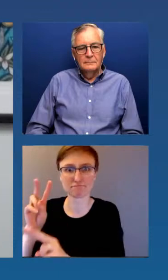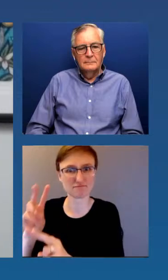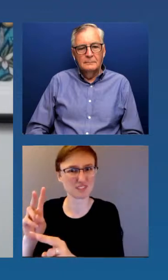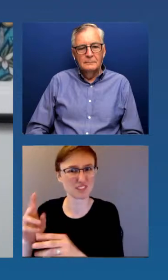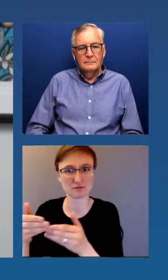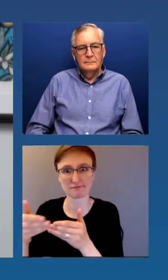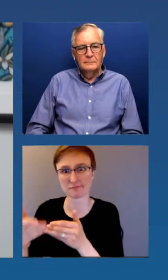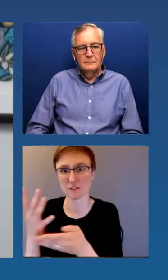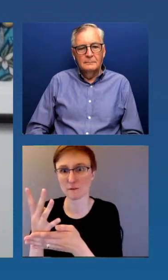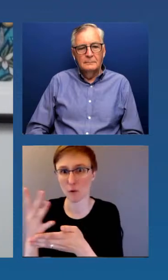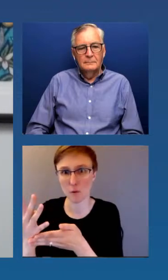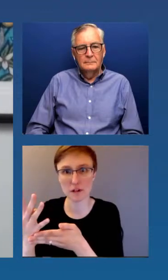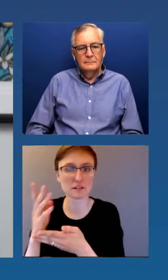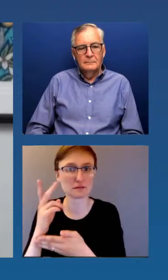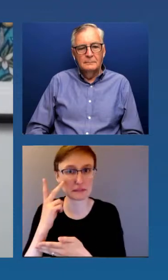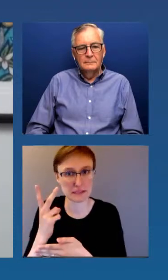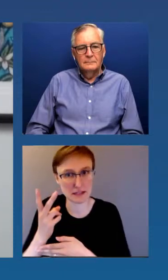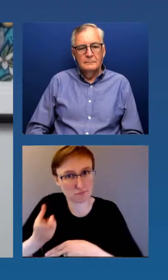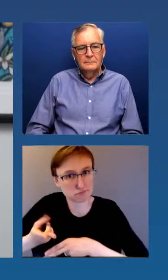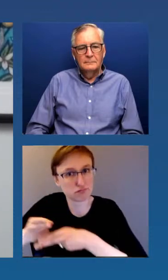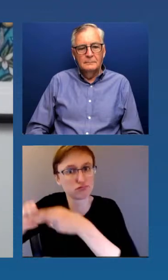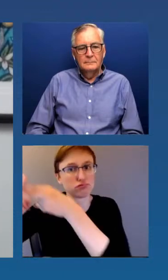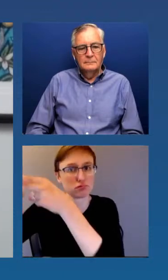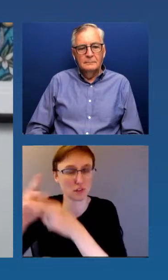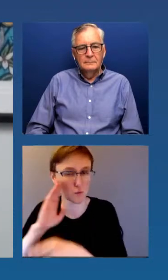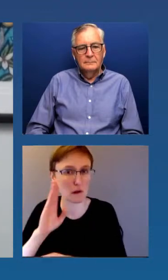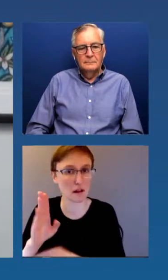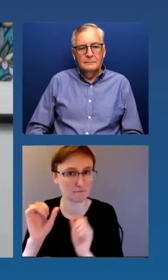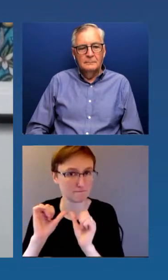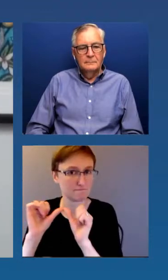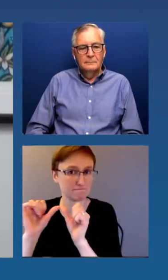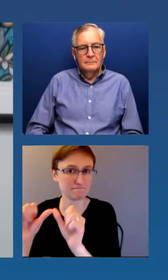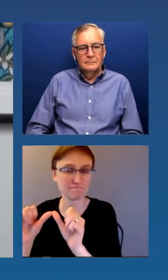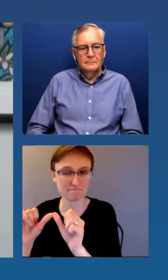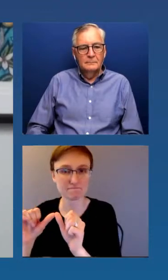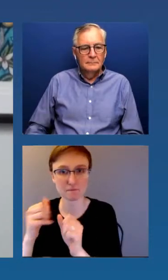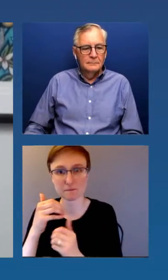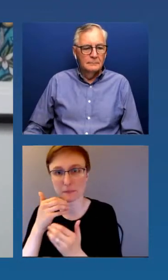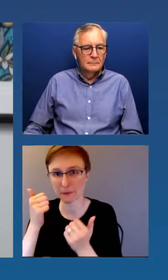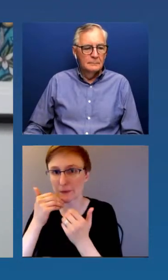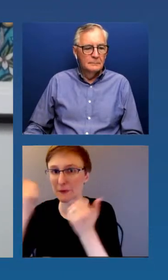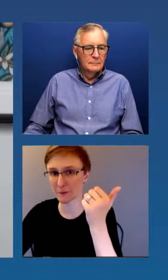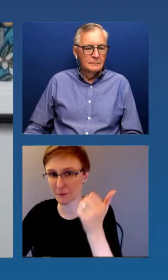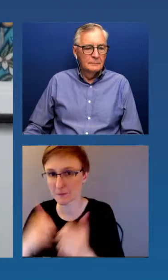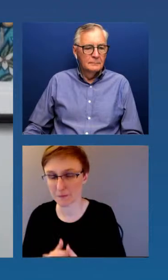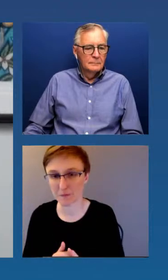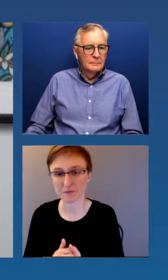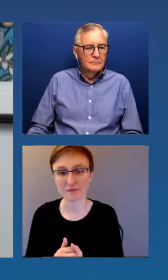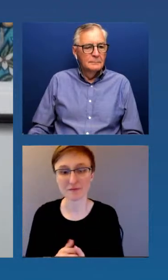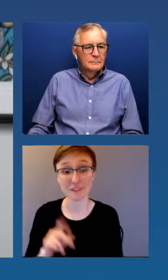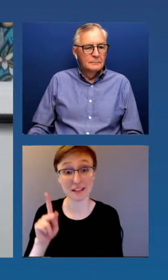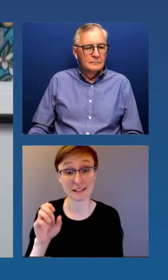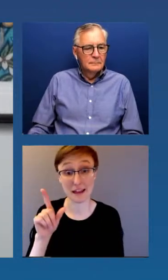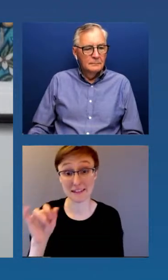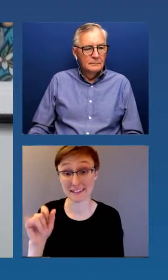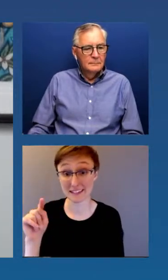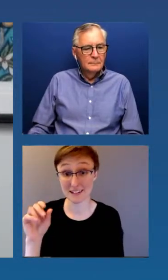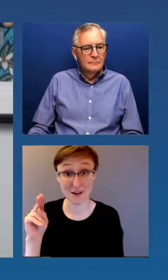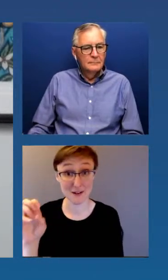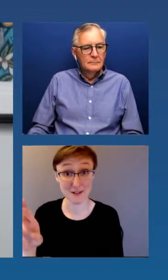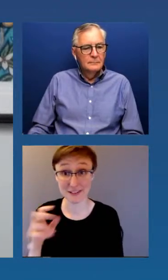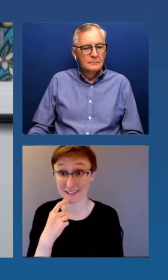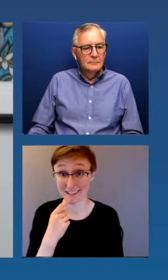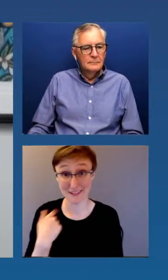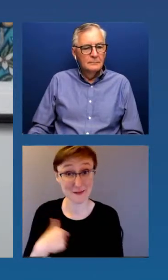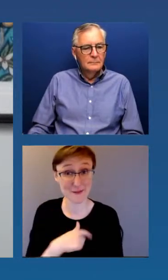sure, and week by week. And I think as Kelly Tonner said, we're not giving up. We're going to be here for the long run.